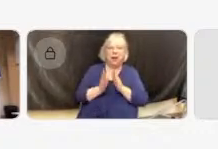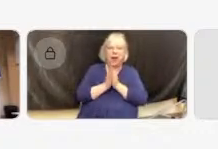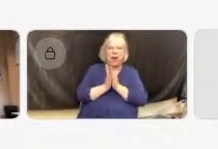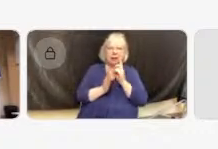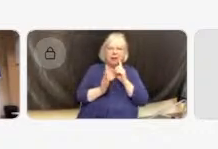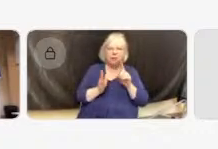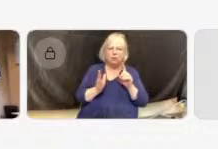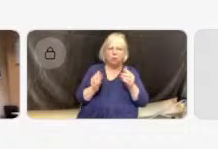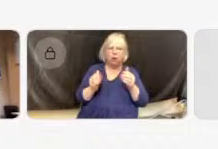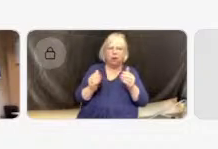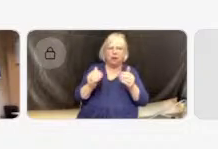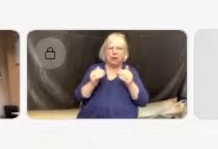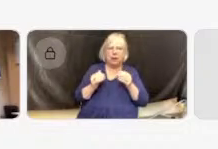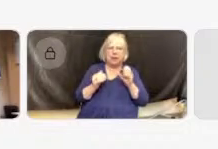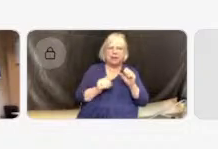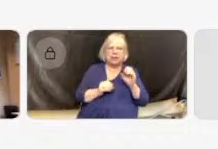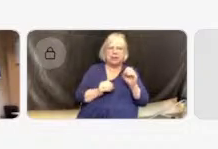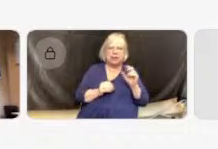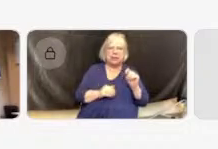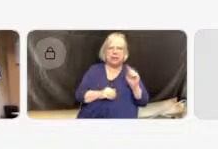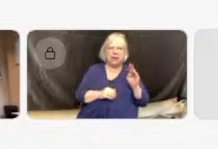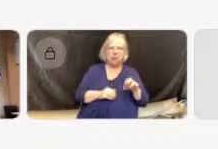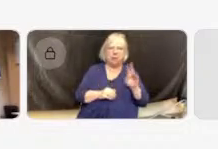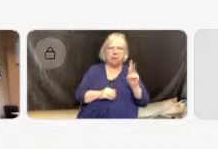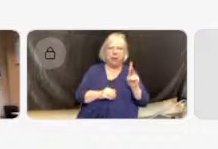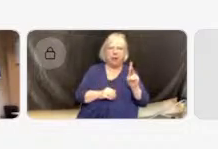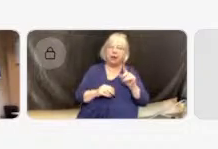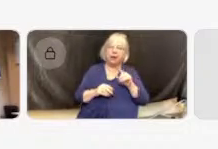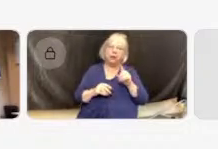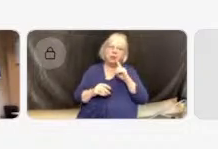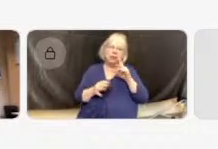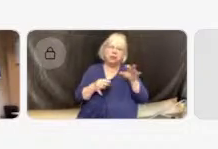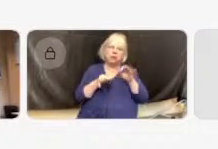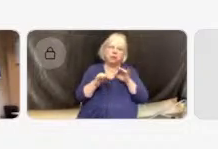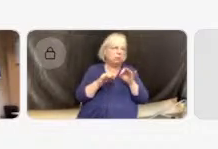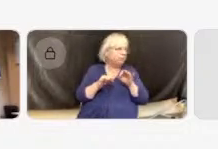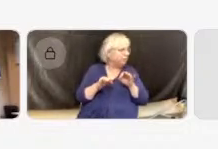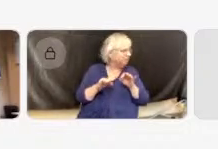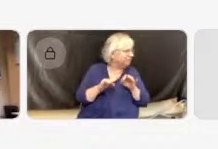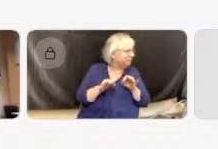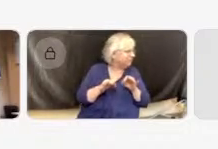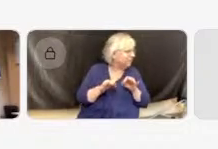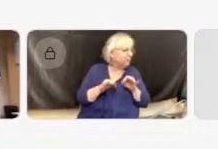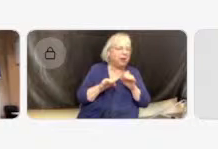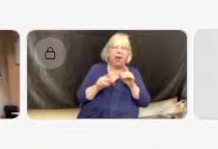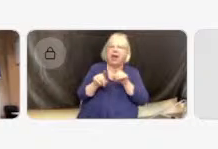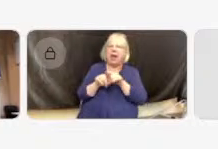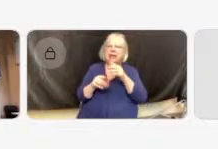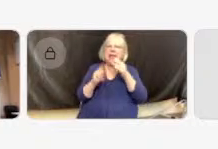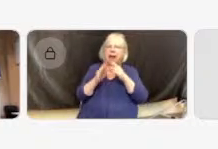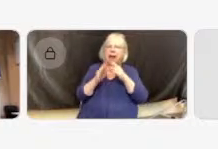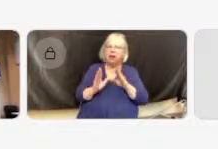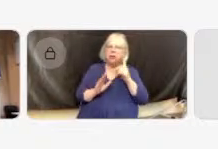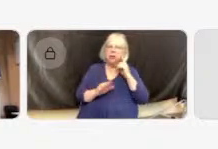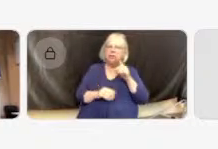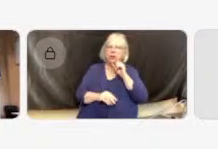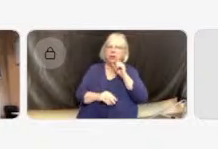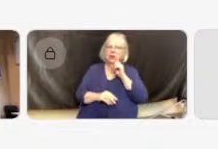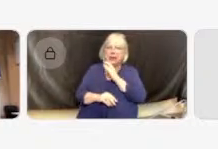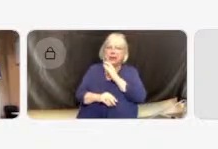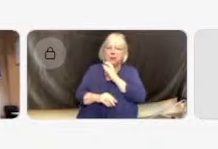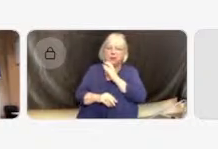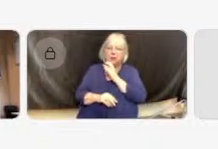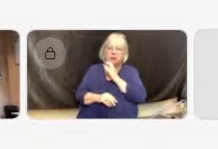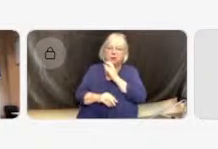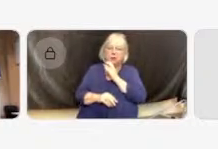setback, it was described as housing for seniors. And so